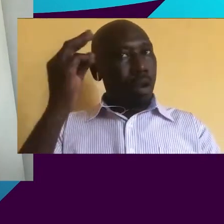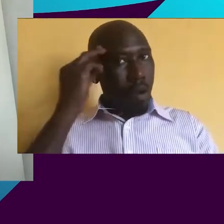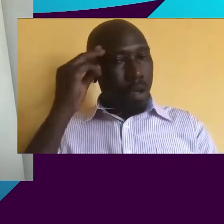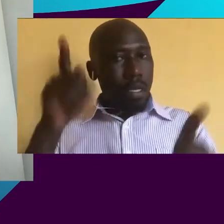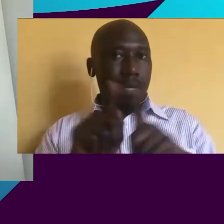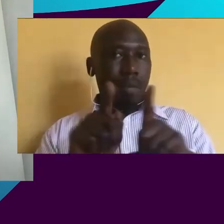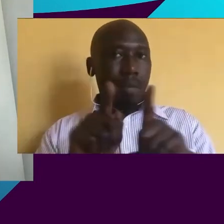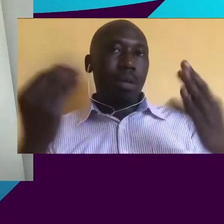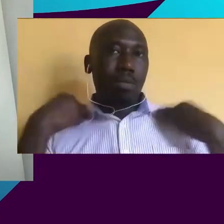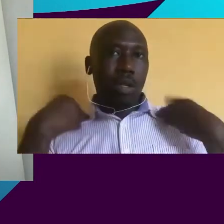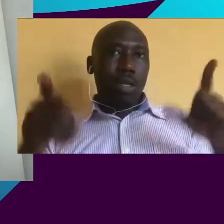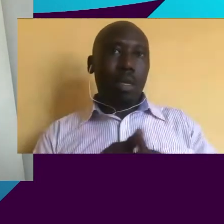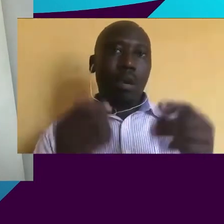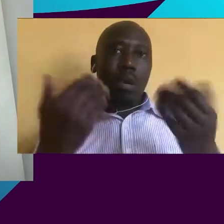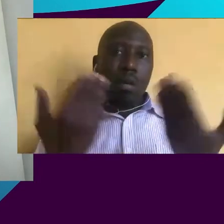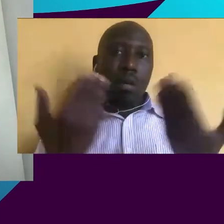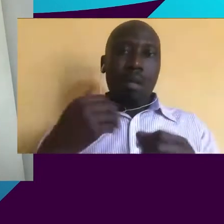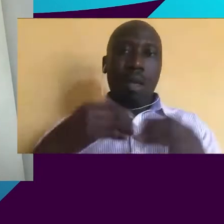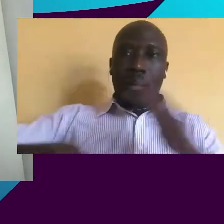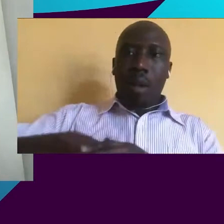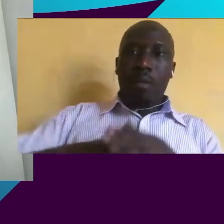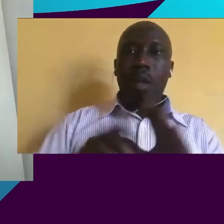week in, week out.